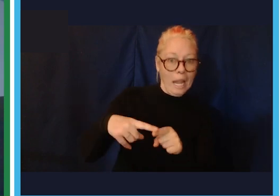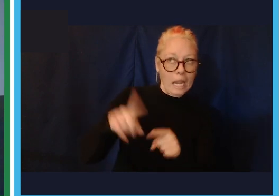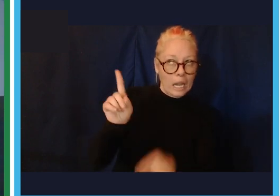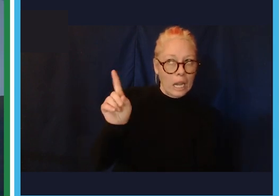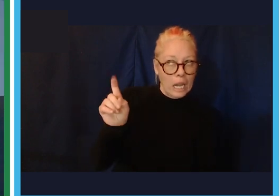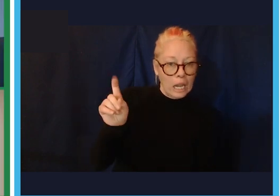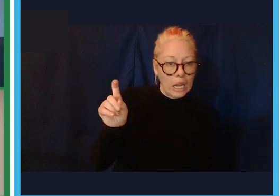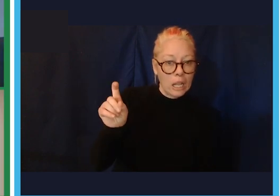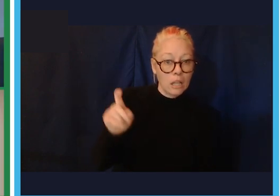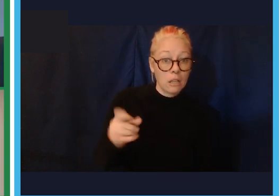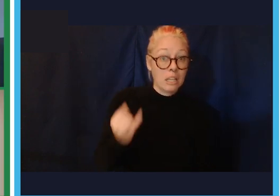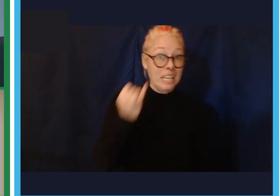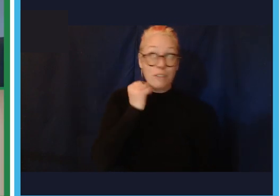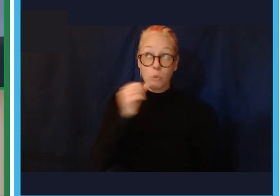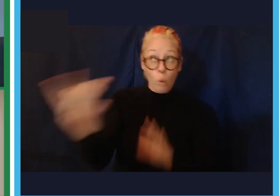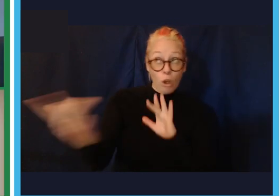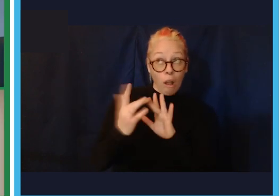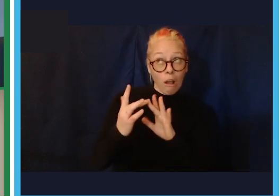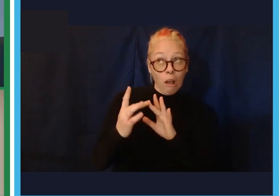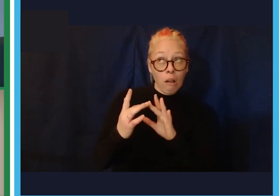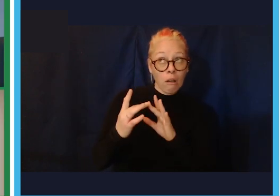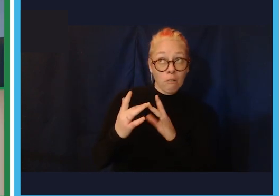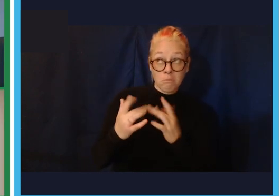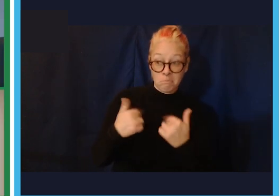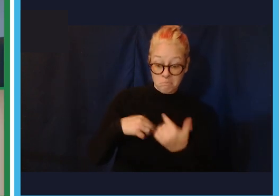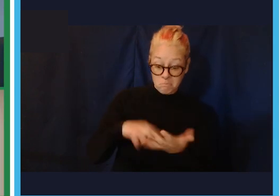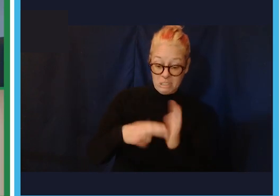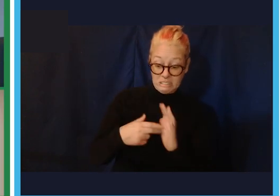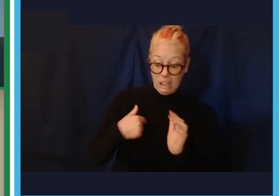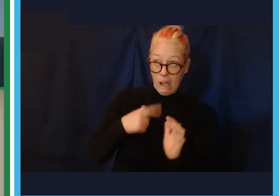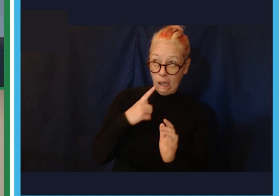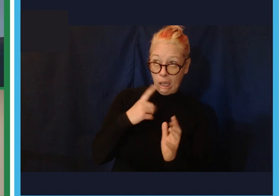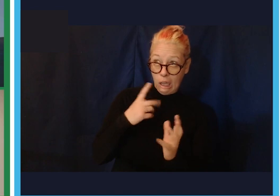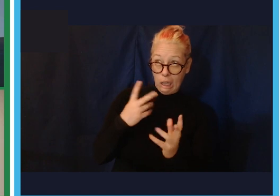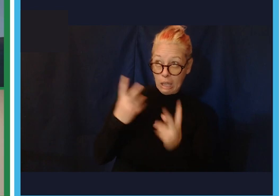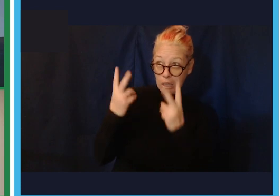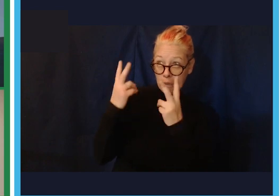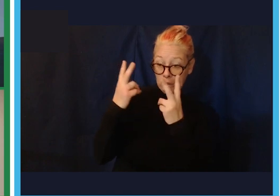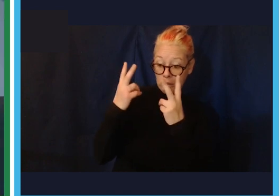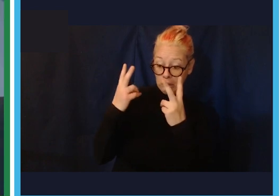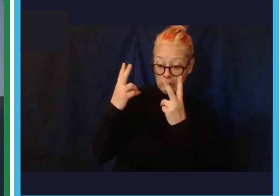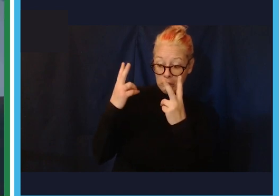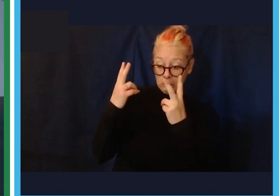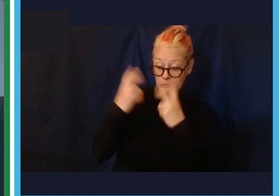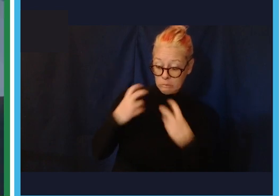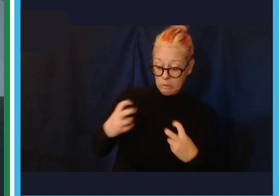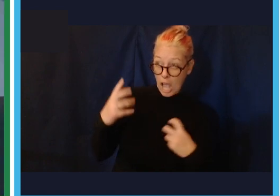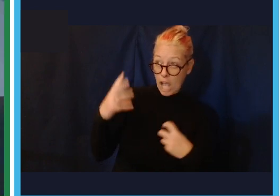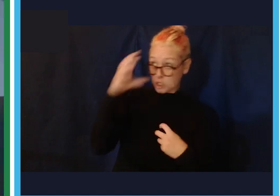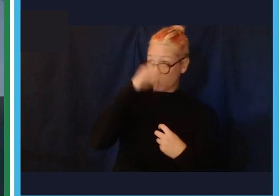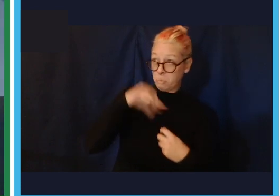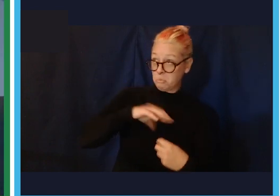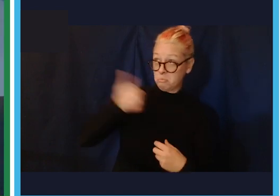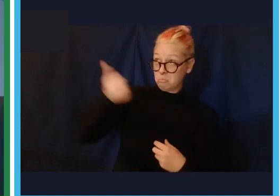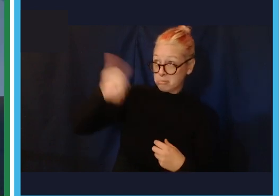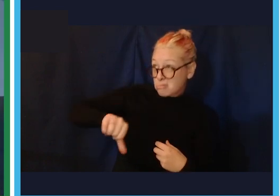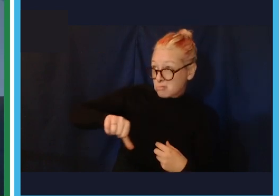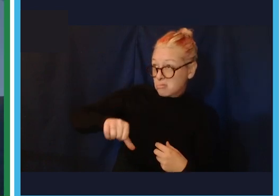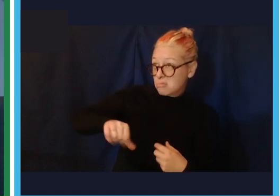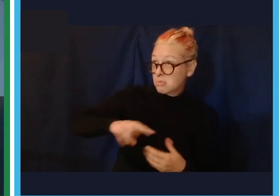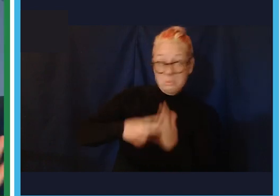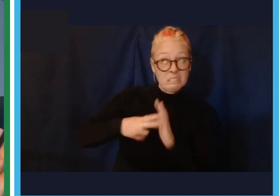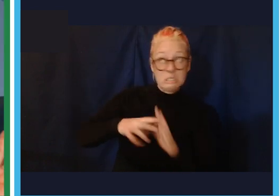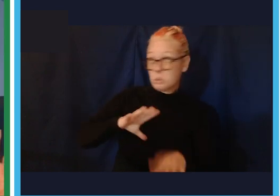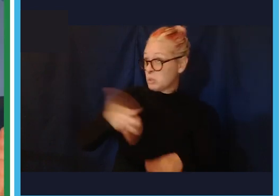working with me sort of thing? So that took a while, for me to be able to